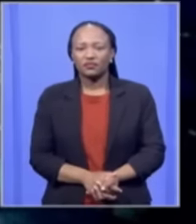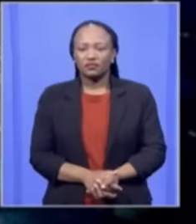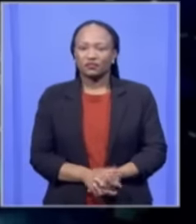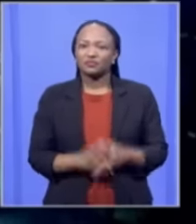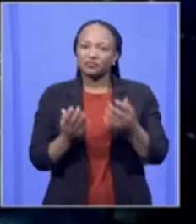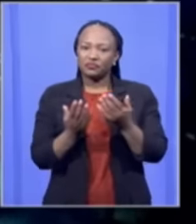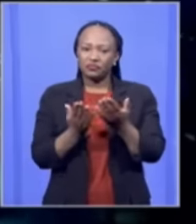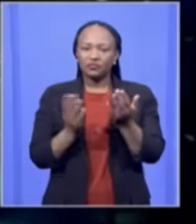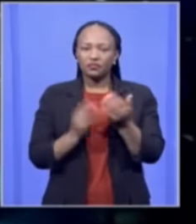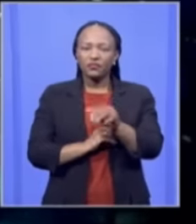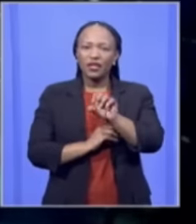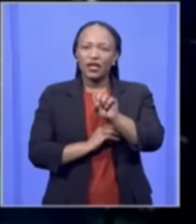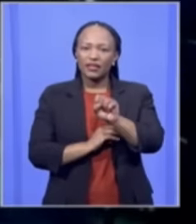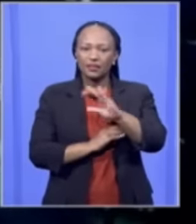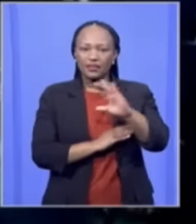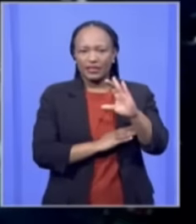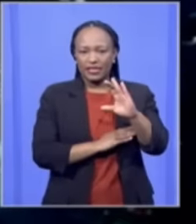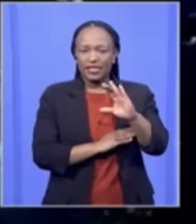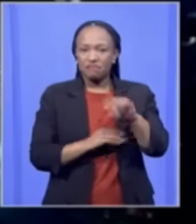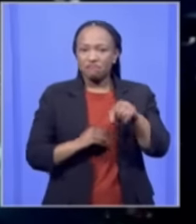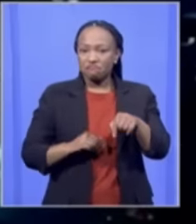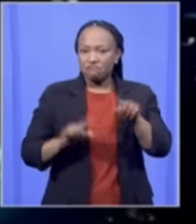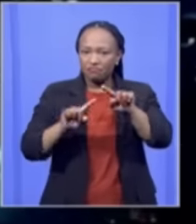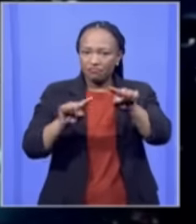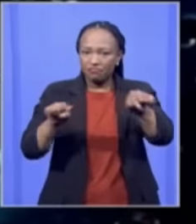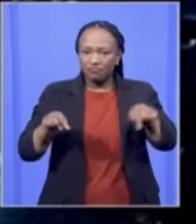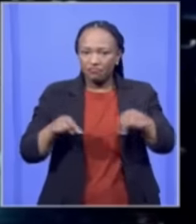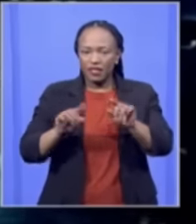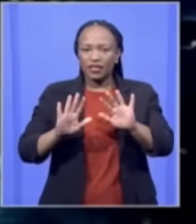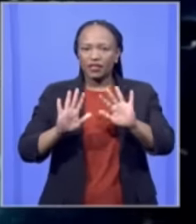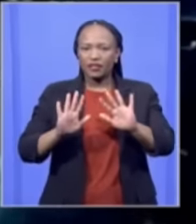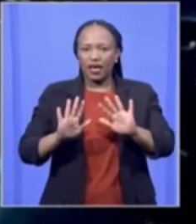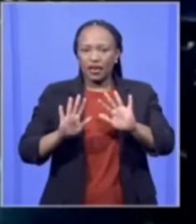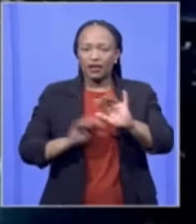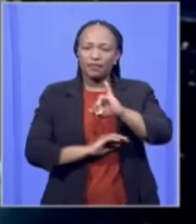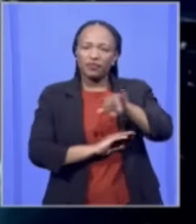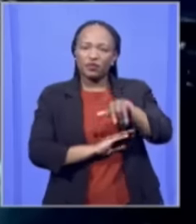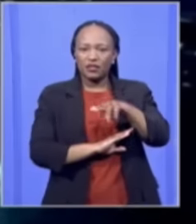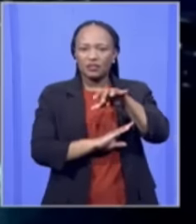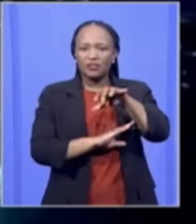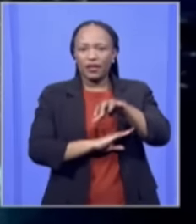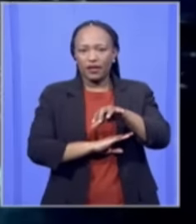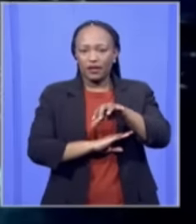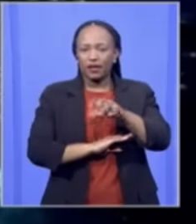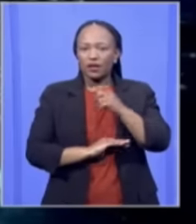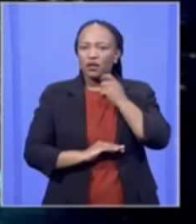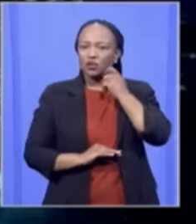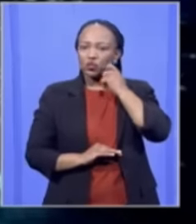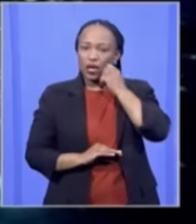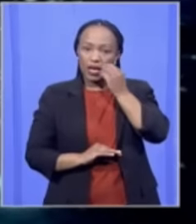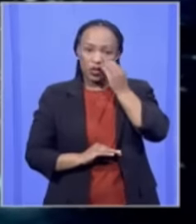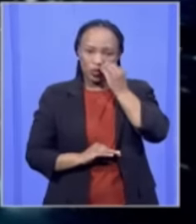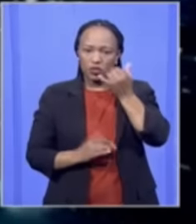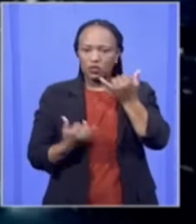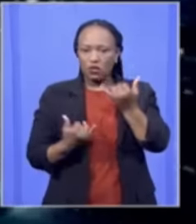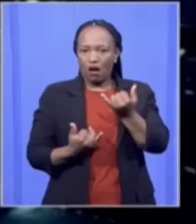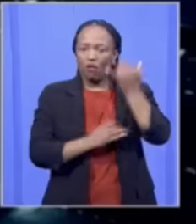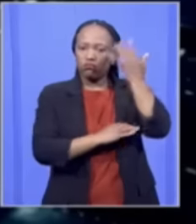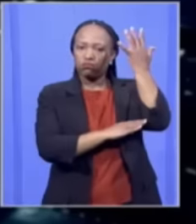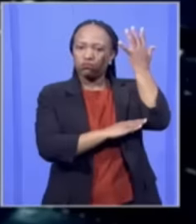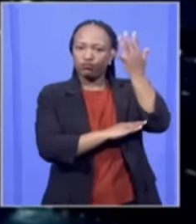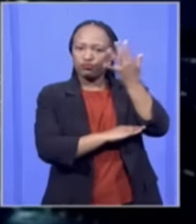Ka tlhamalalo go tswa mo SABC Studio 10 Auckland Park, Johannesburg, re go tlisetsa kgaso ya dikgang tsa